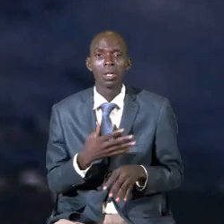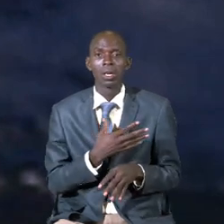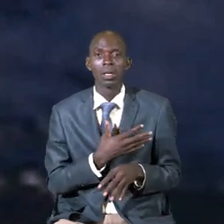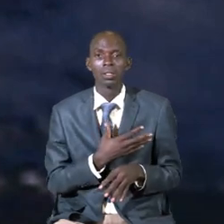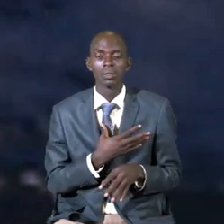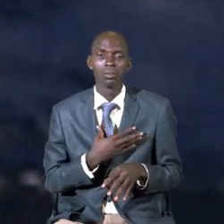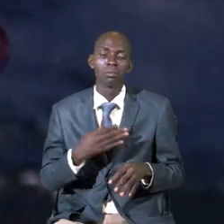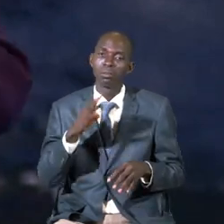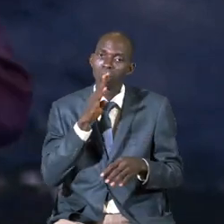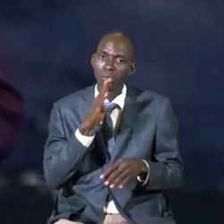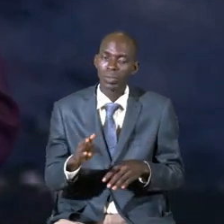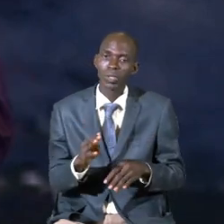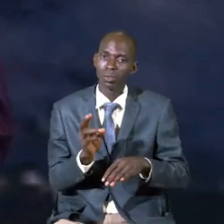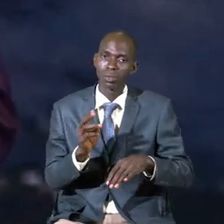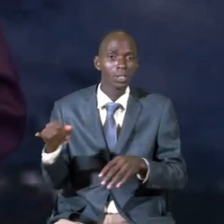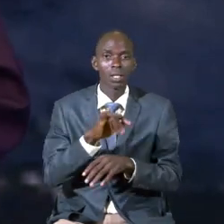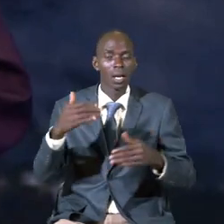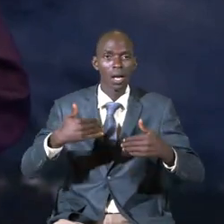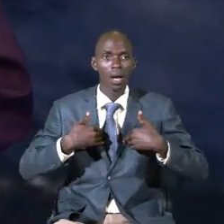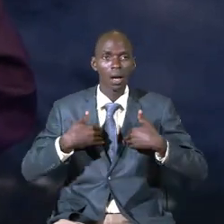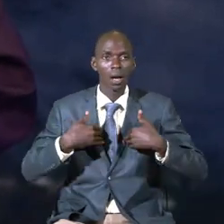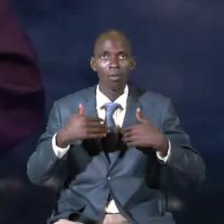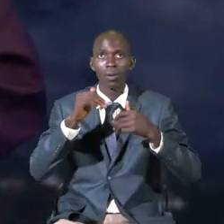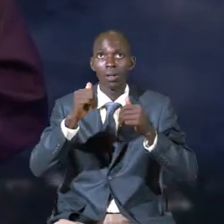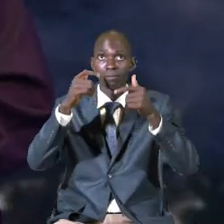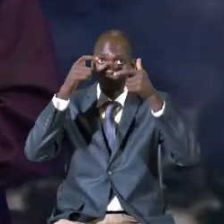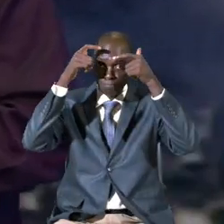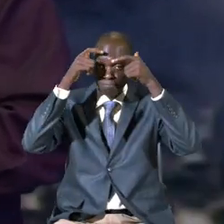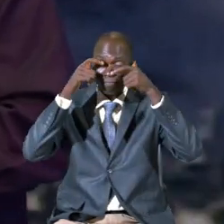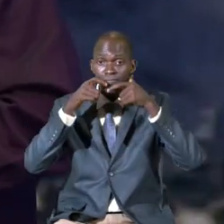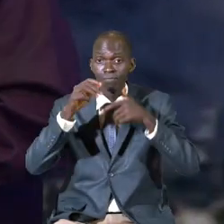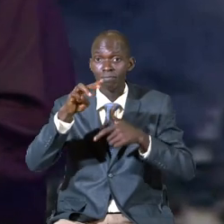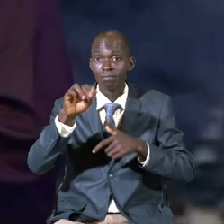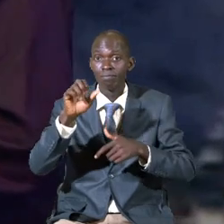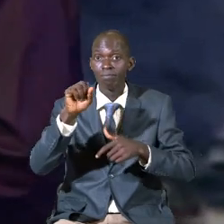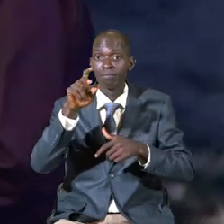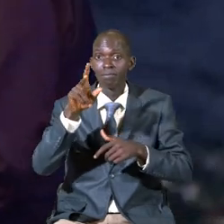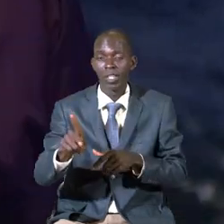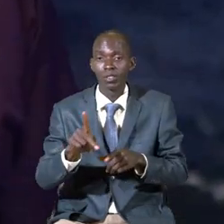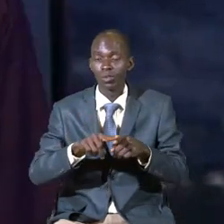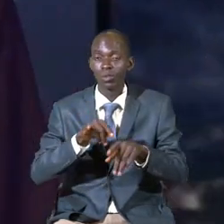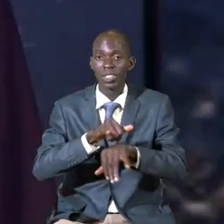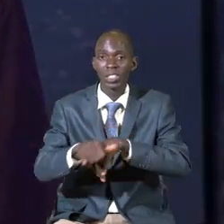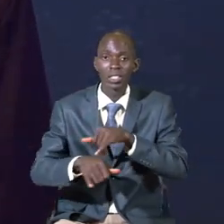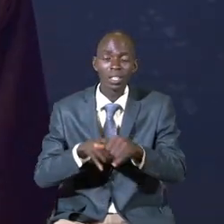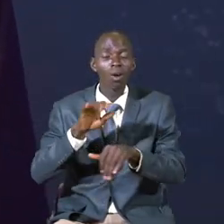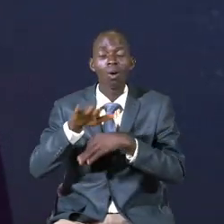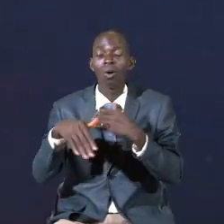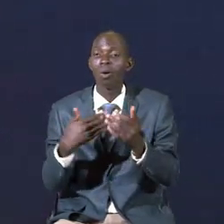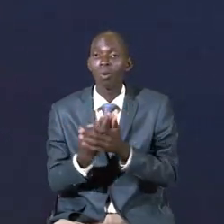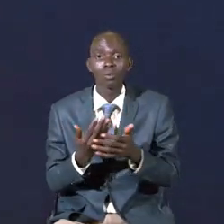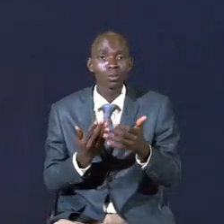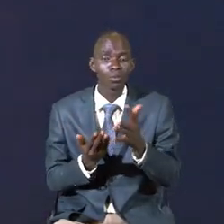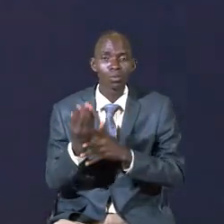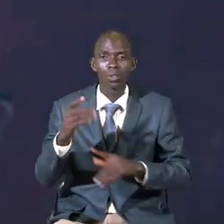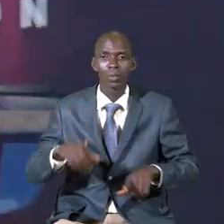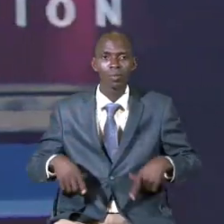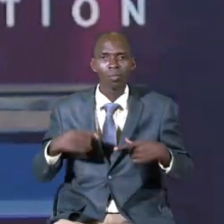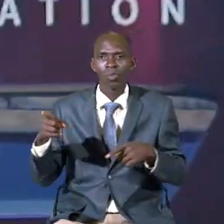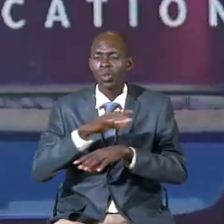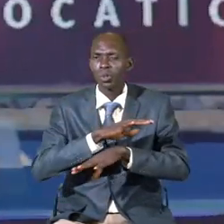wear a mask all the time all through life they wear a mask you don't know their